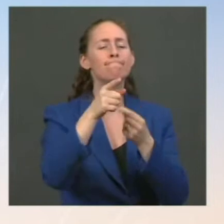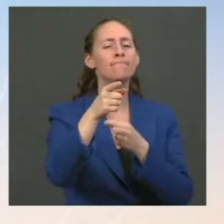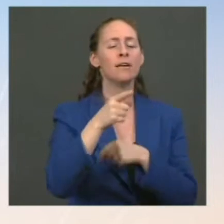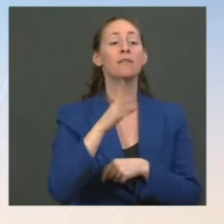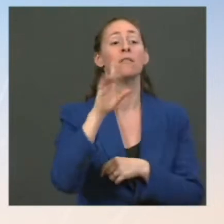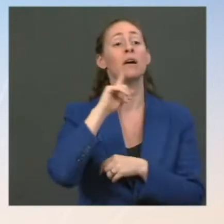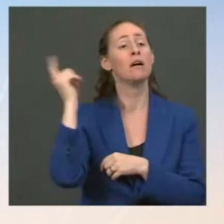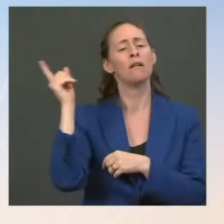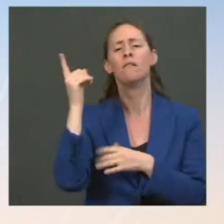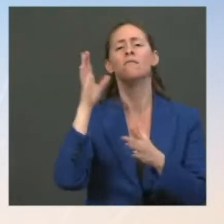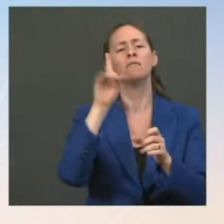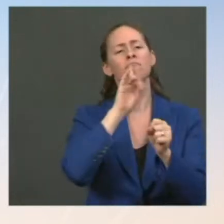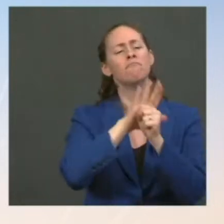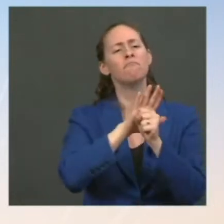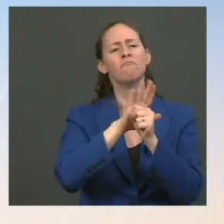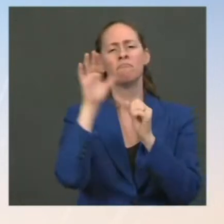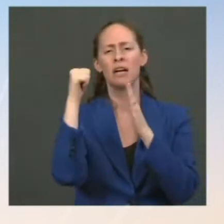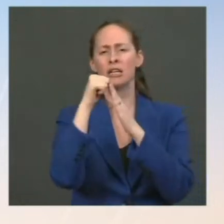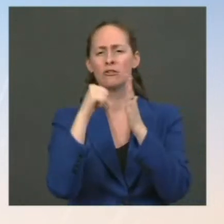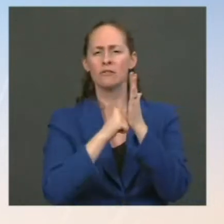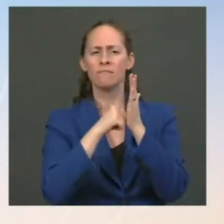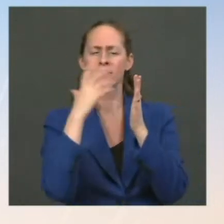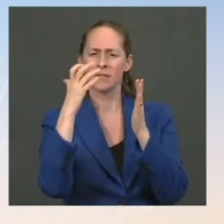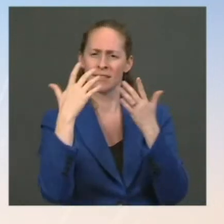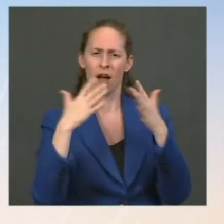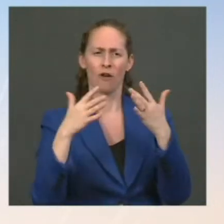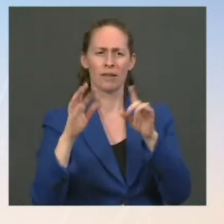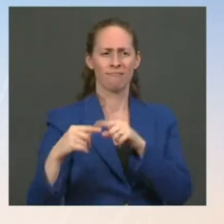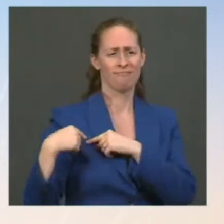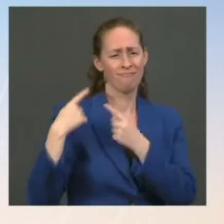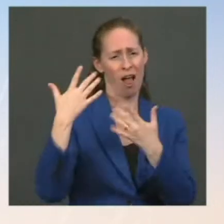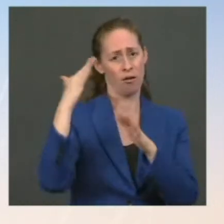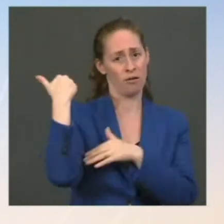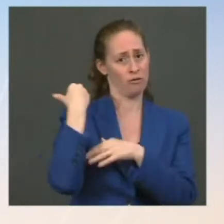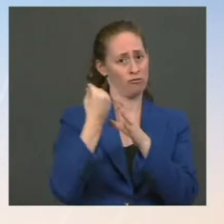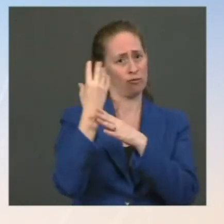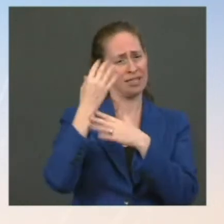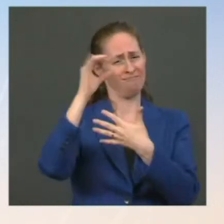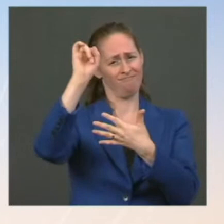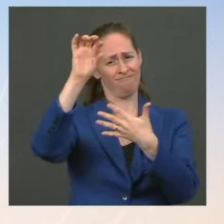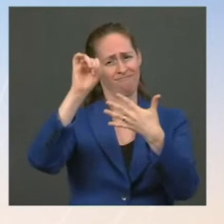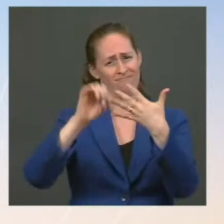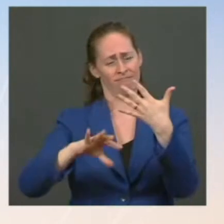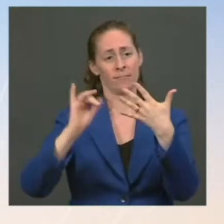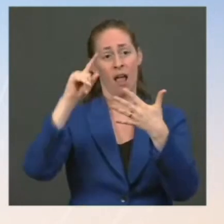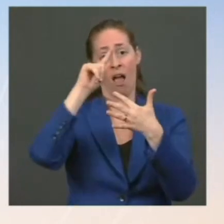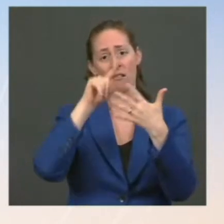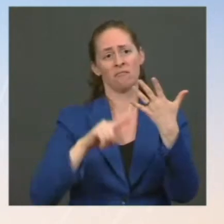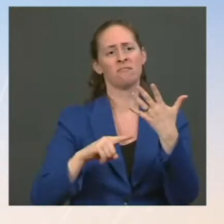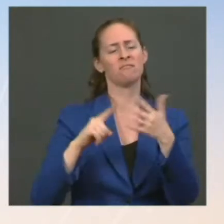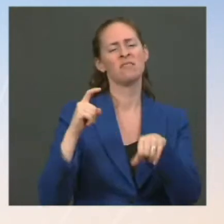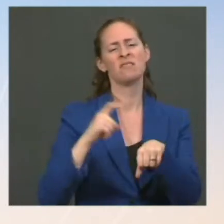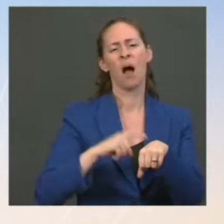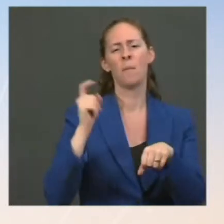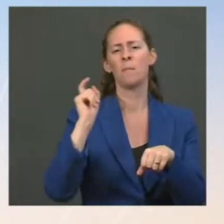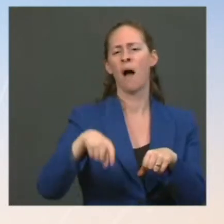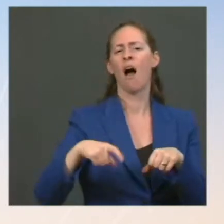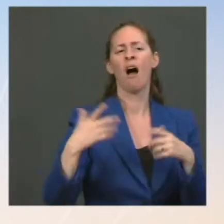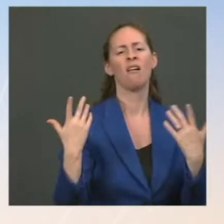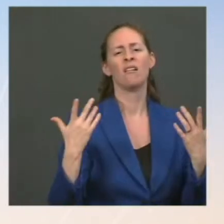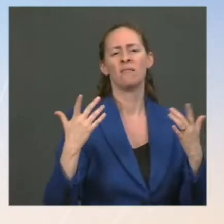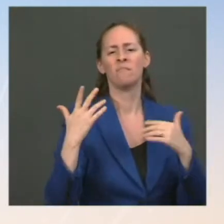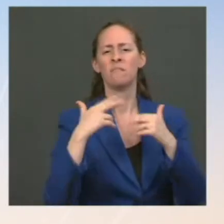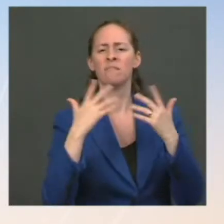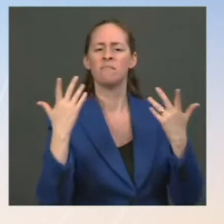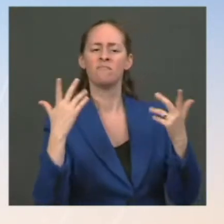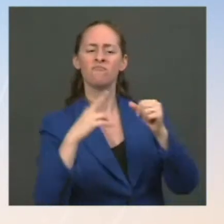committed to this agenda. He laid it out back in the spring. He thinks that it's far past time to rebuild our roads, rails, and bridges. He thinks it is